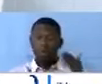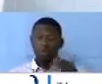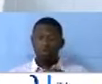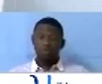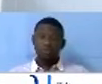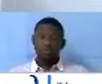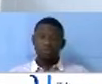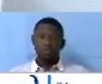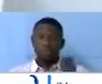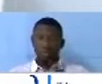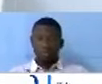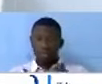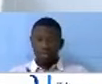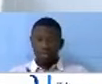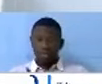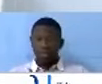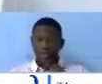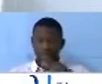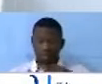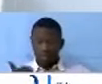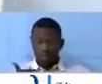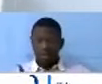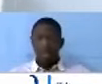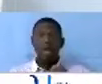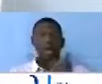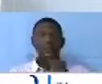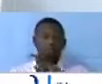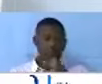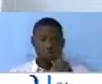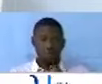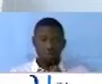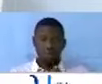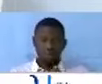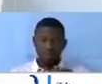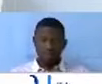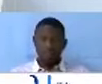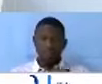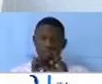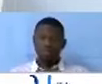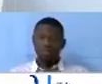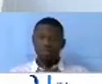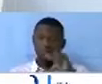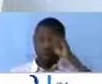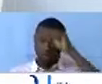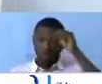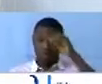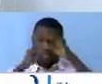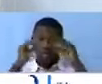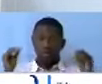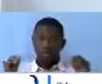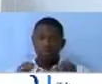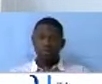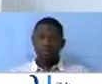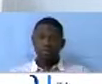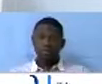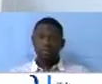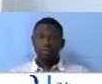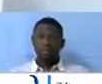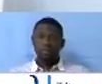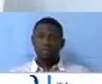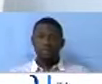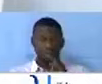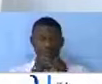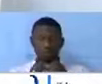li, write a questionnaire, bindal laccé, and I will take it to State House. Ma yobbu ko State House. Mu ne ko yow fon la yow dafa man dama